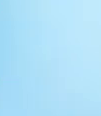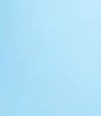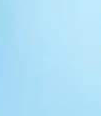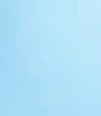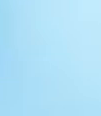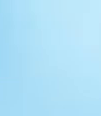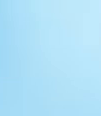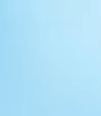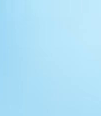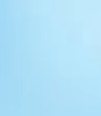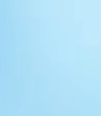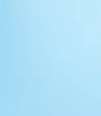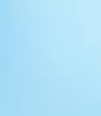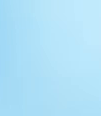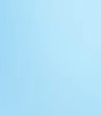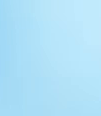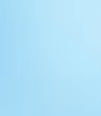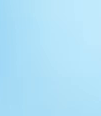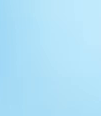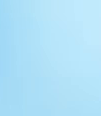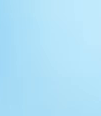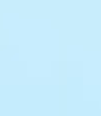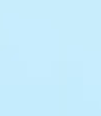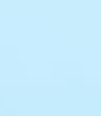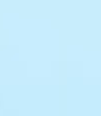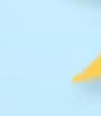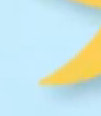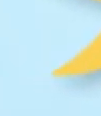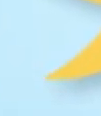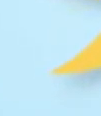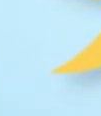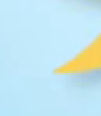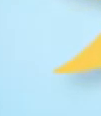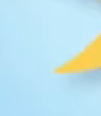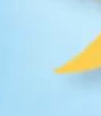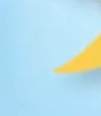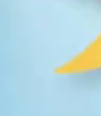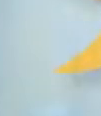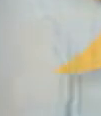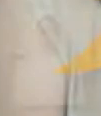Foundation, University of Northeastern Philippines.